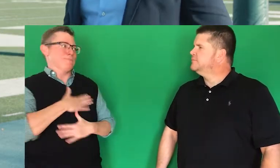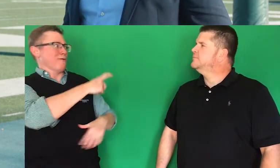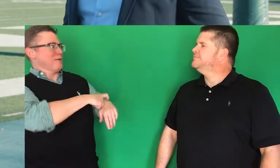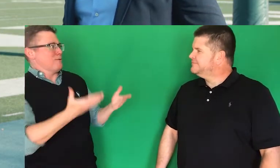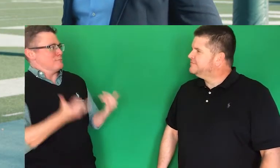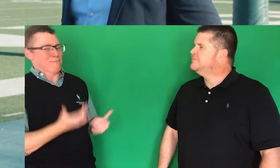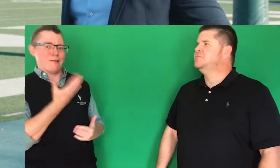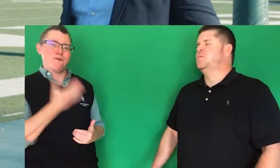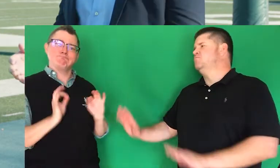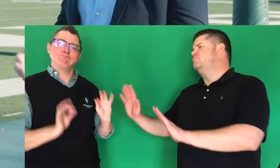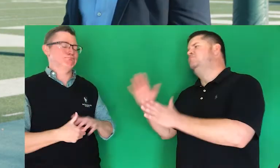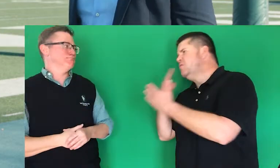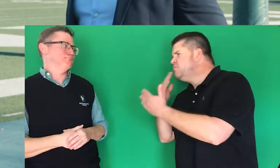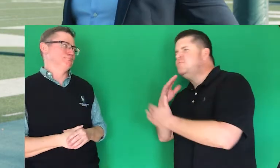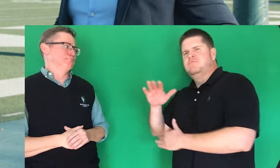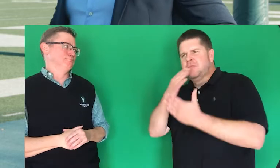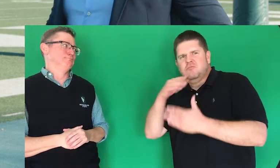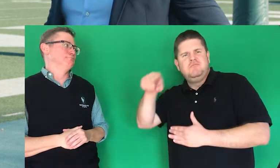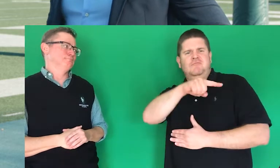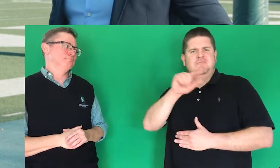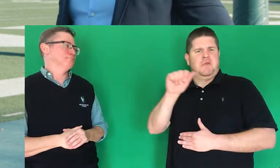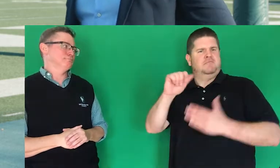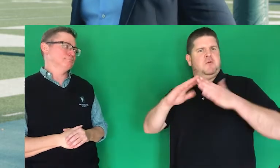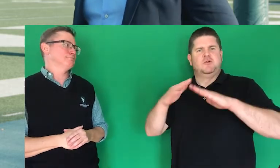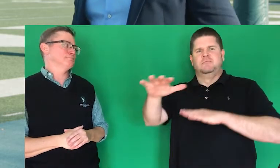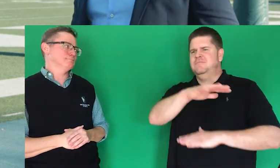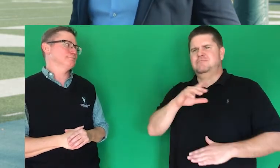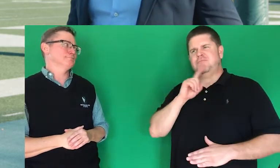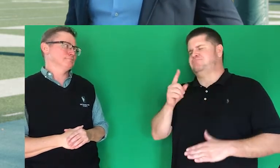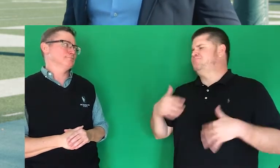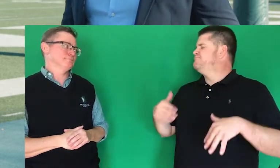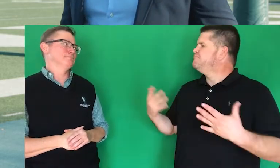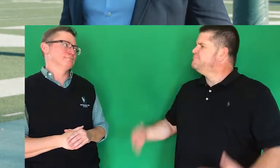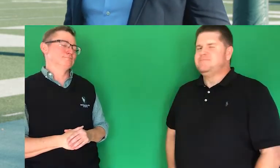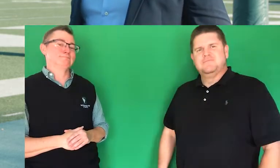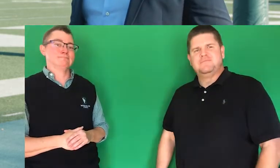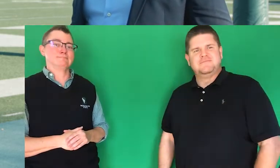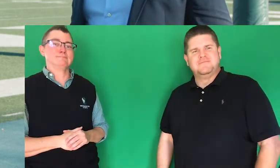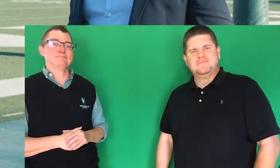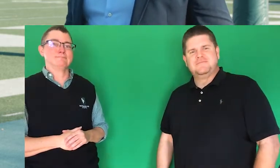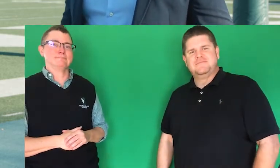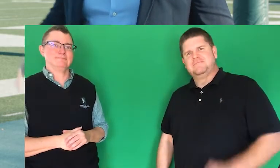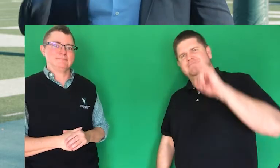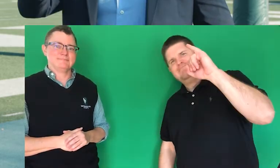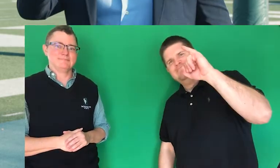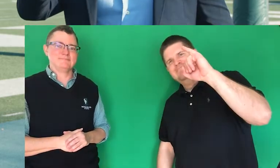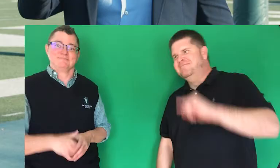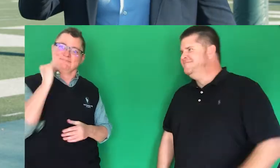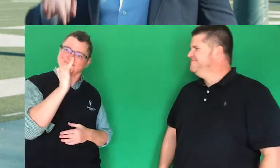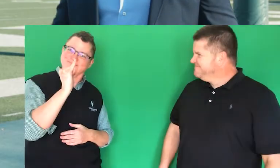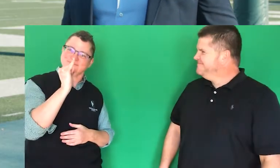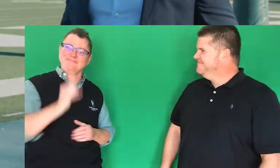more about the Hornet athletics and the Hornet community. No, thank you, and thanks to all of our Hornet alumni out there. Stingers up. Stingers